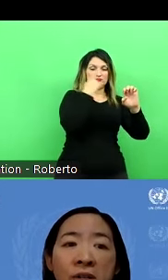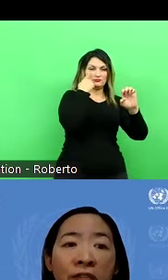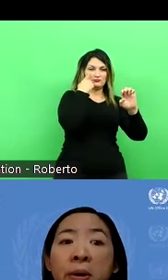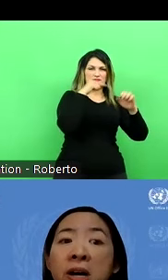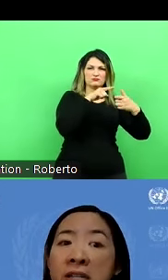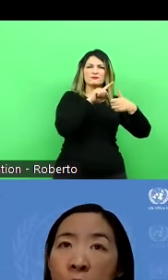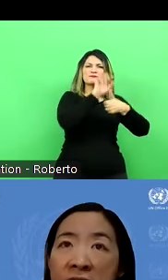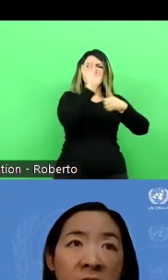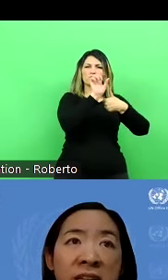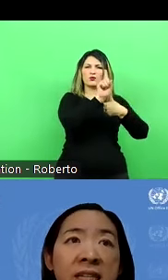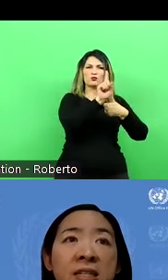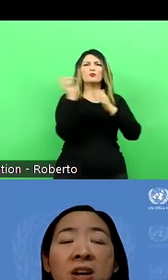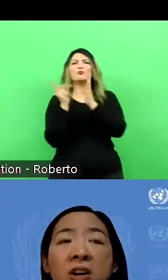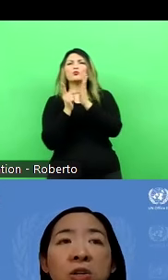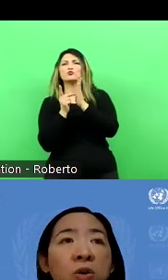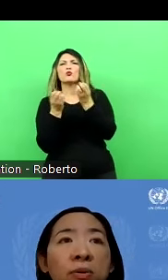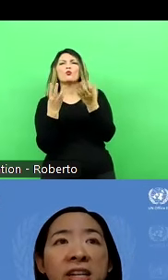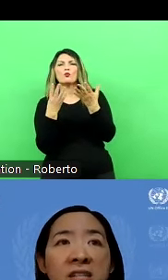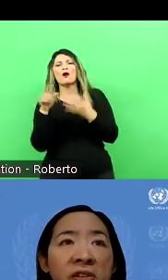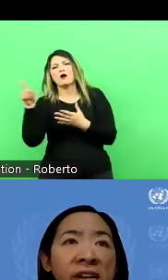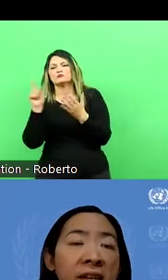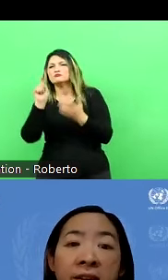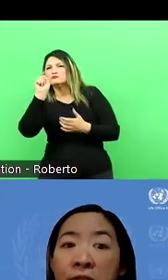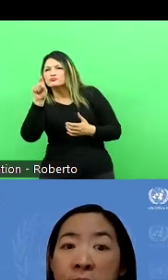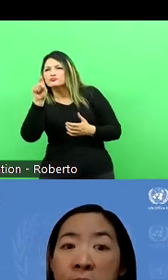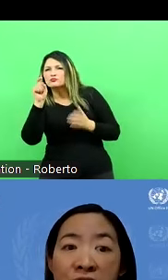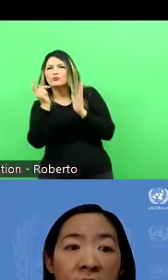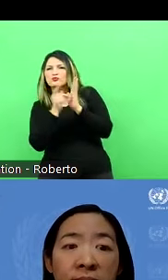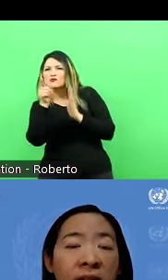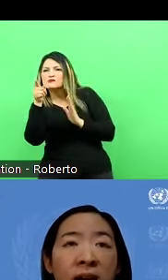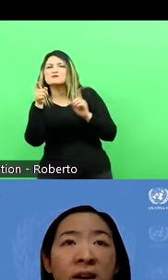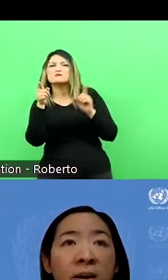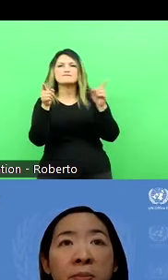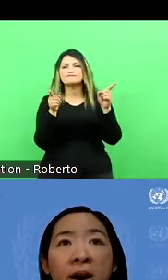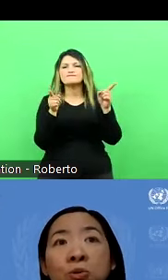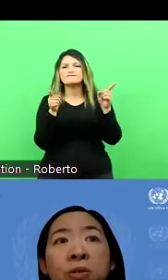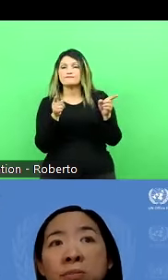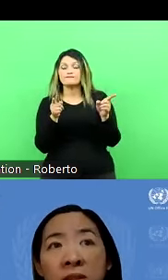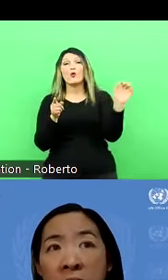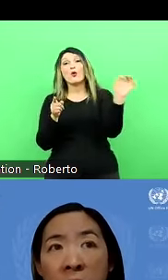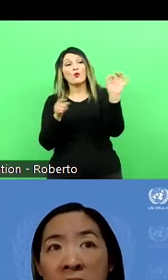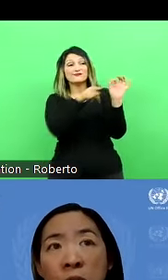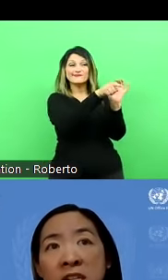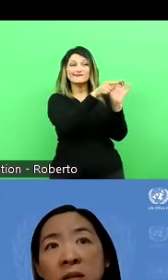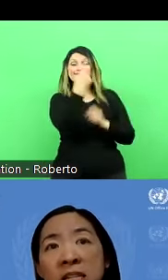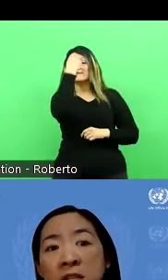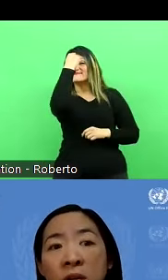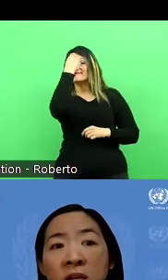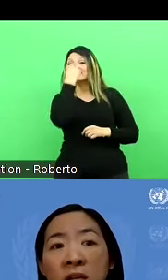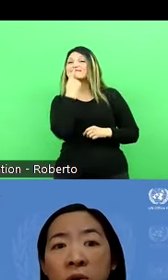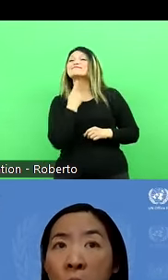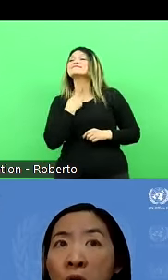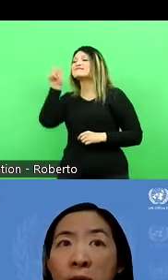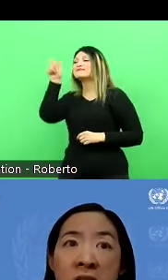profiles of the person with disabilities. You can provide this aggregated information about who the person with disabilities within